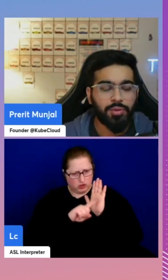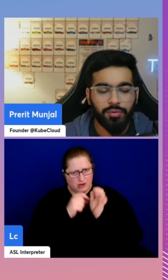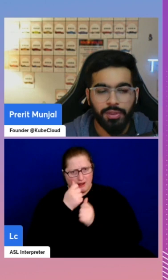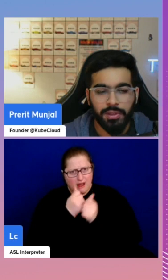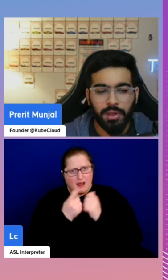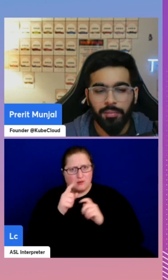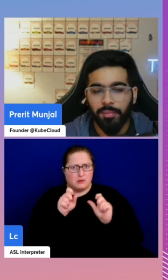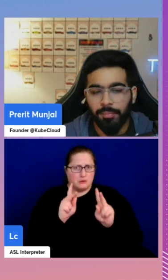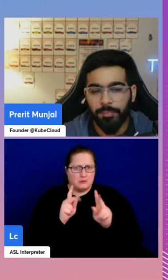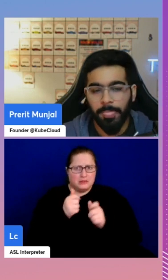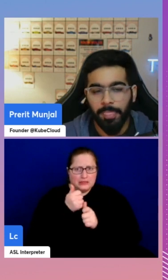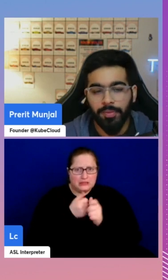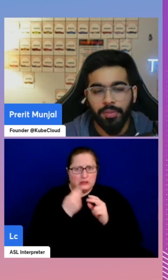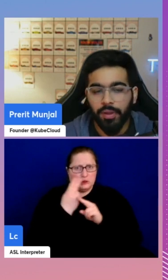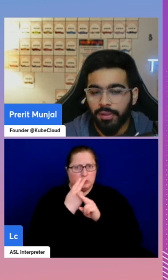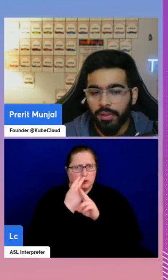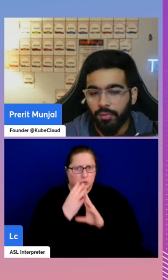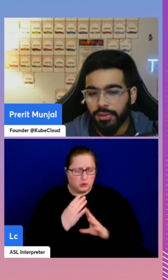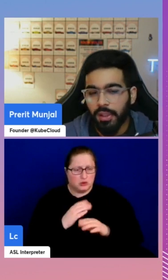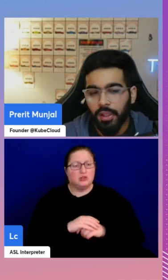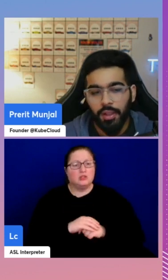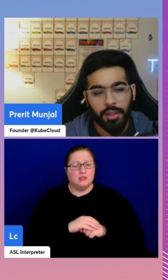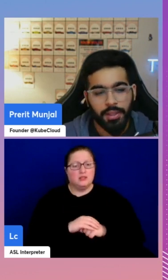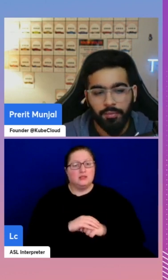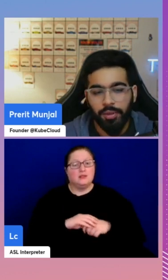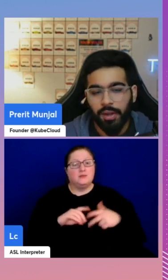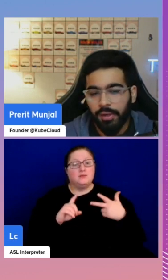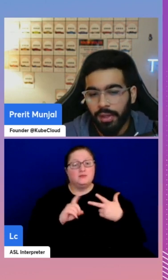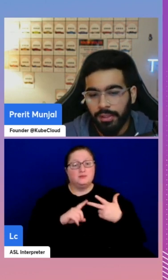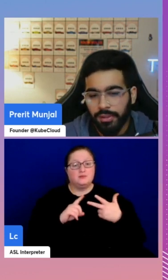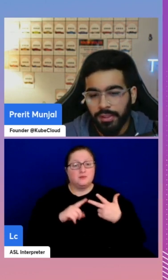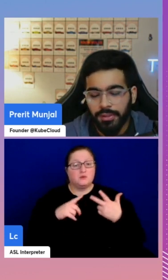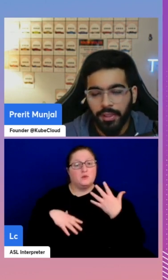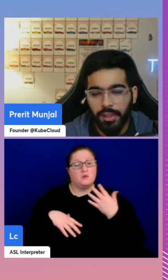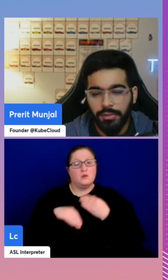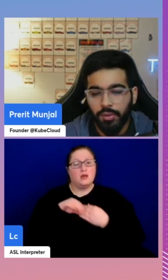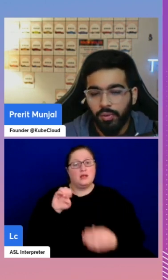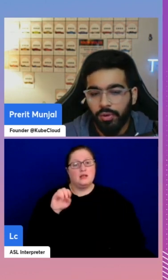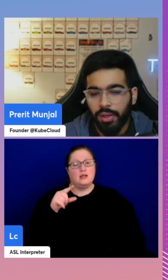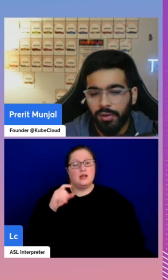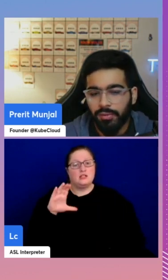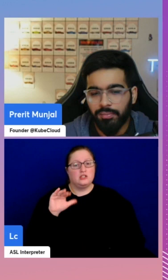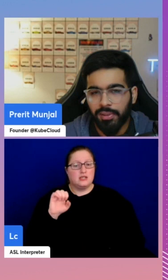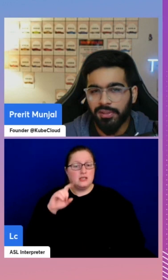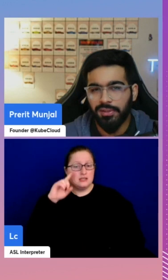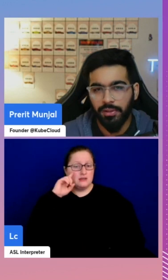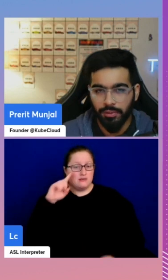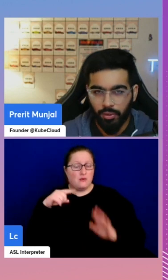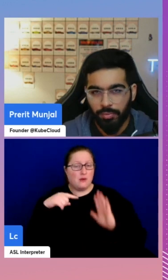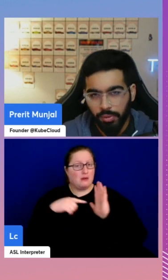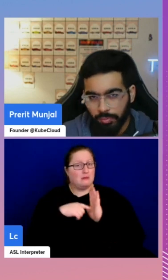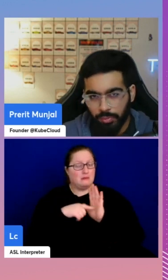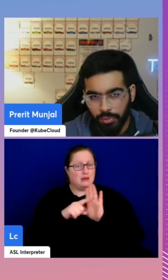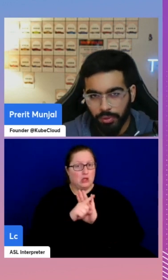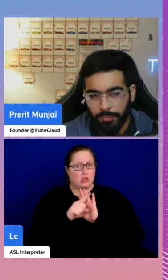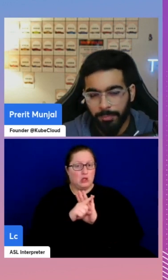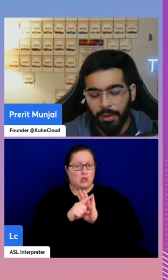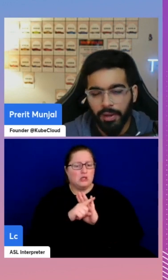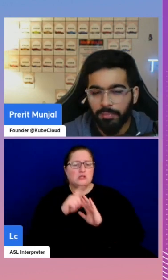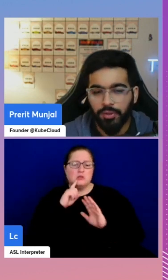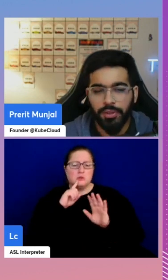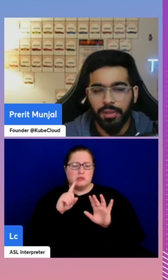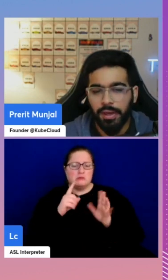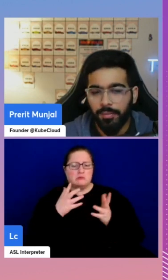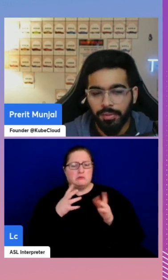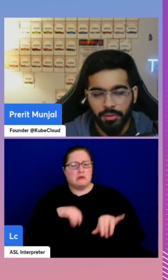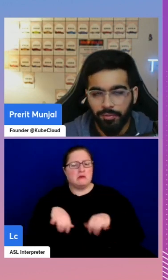like user facing lab. The third thing was, yeah, we added edge case. As I told you that this is a common loophole. Okay,